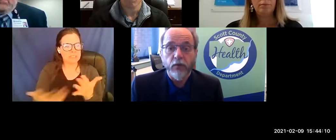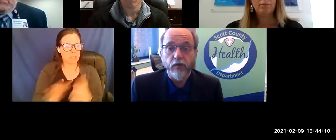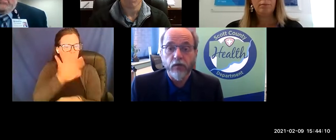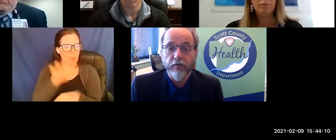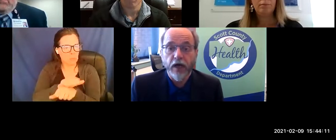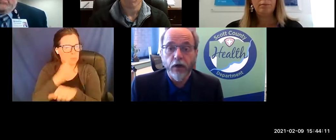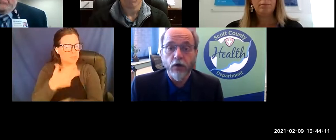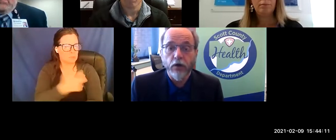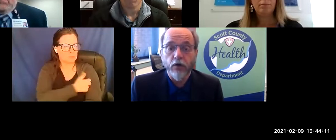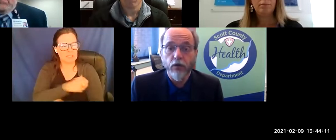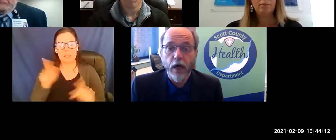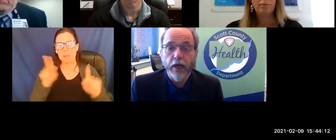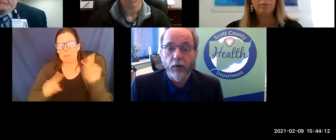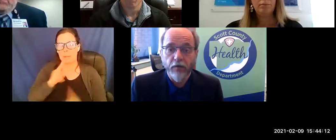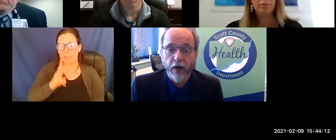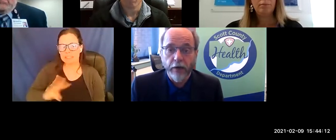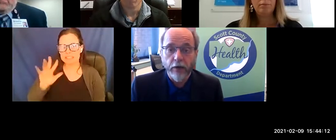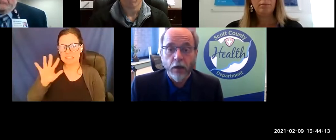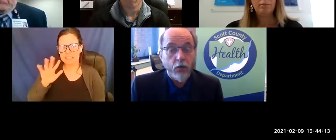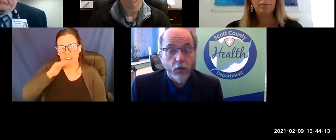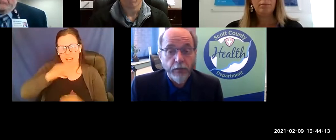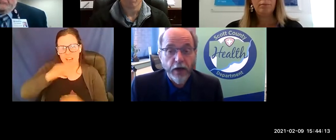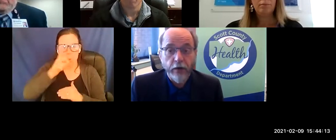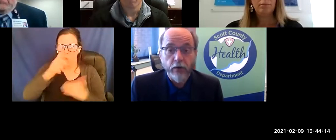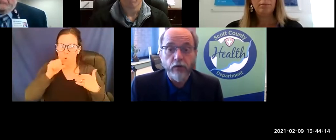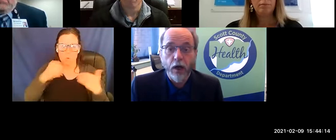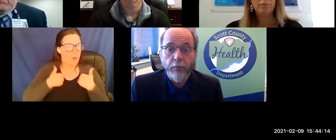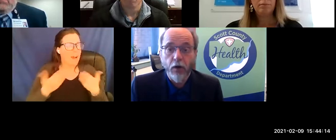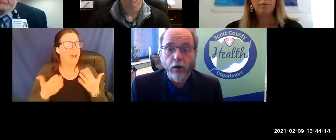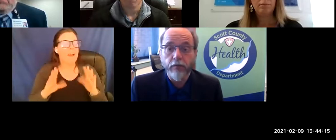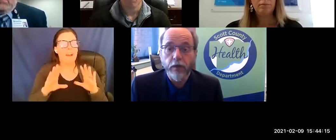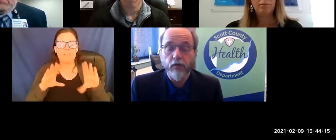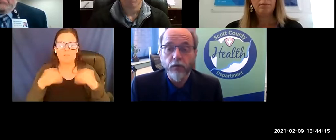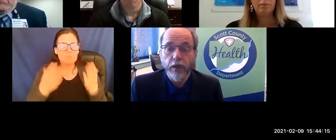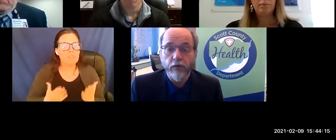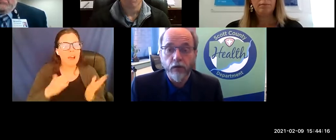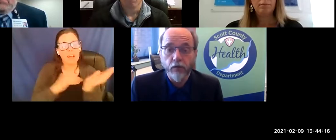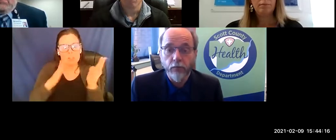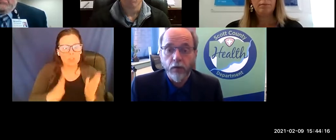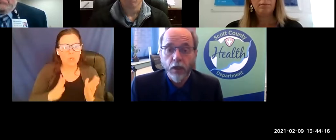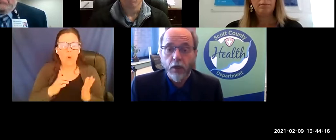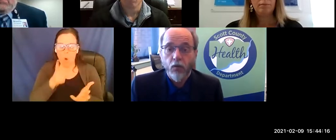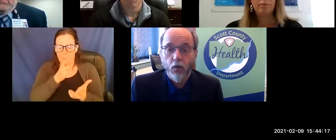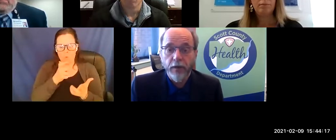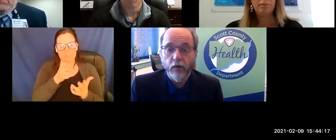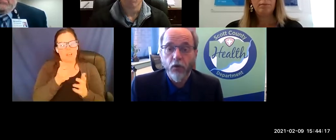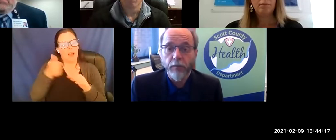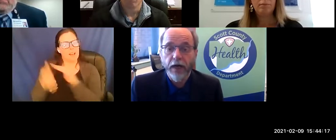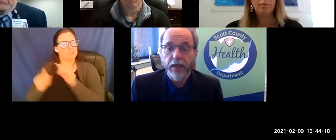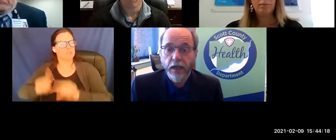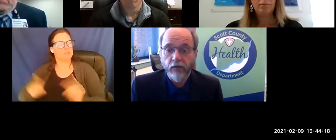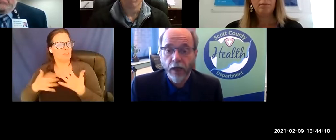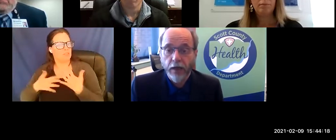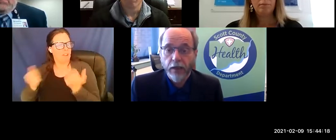People 65 and older who do not have a provider or a provider who is not a part of these 3 health systems will be supported